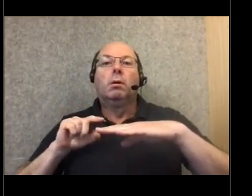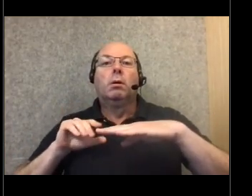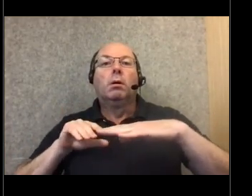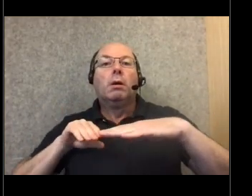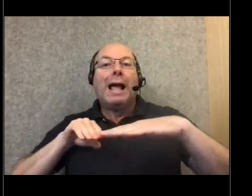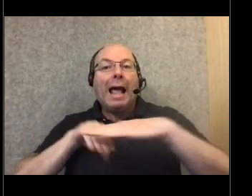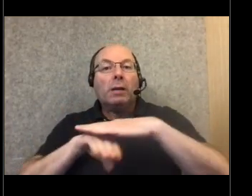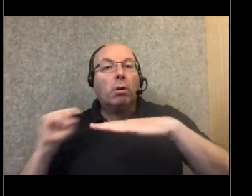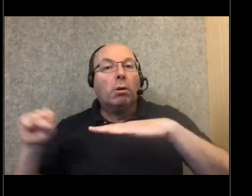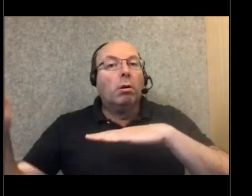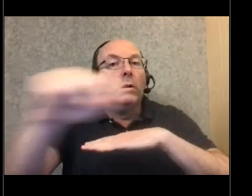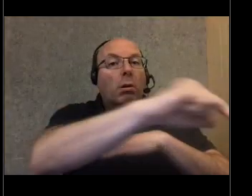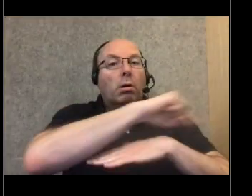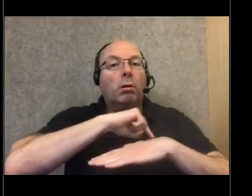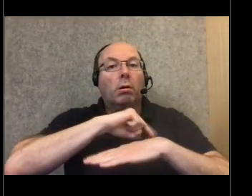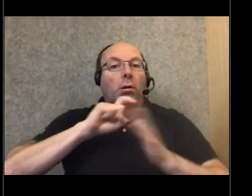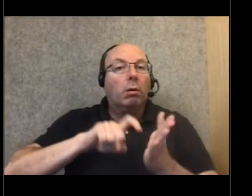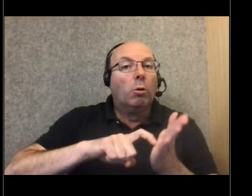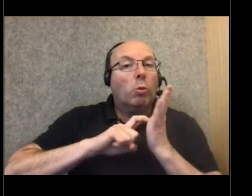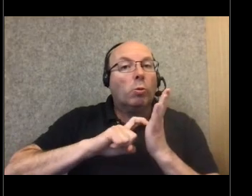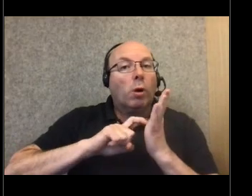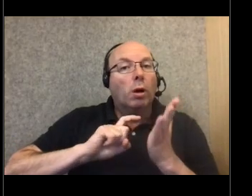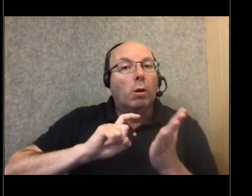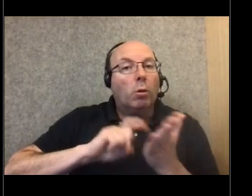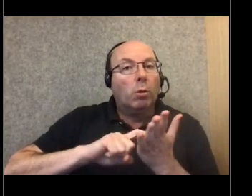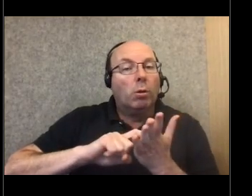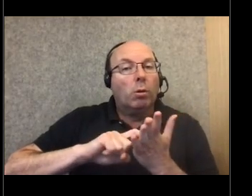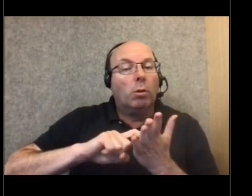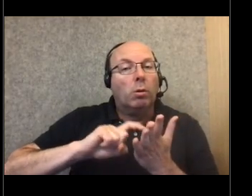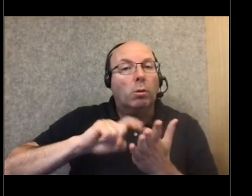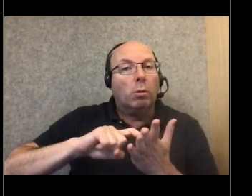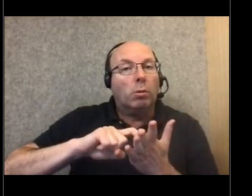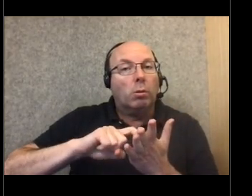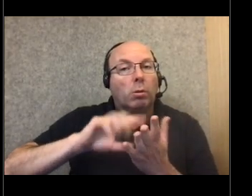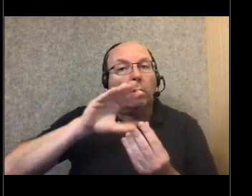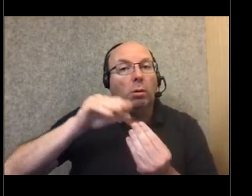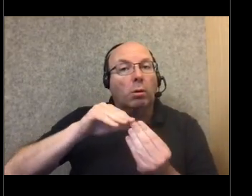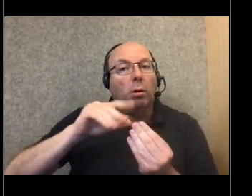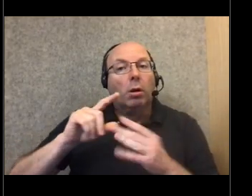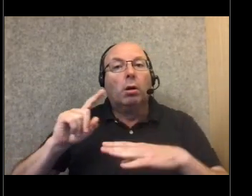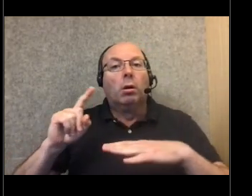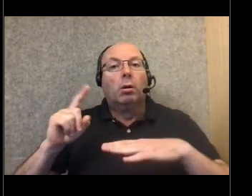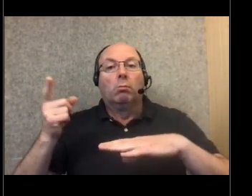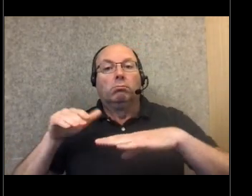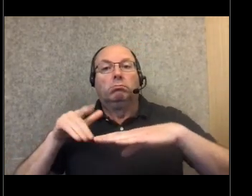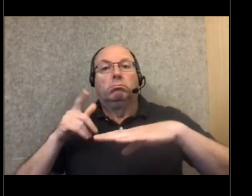a building must have, nor where they must be positioned.